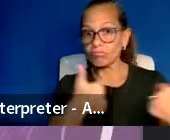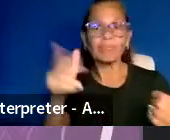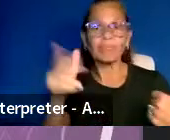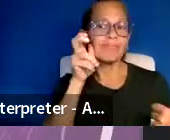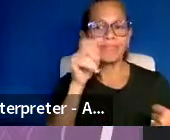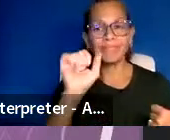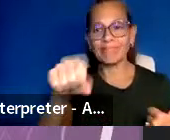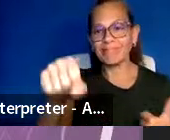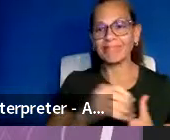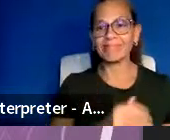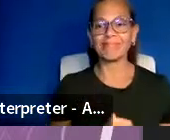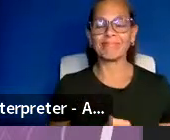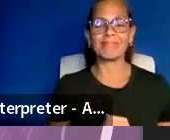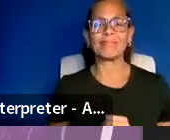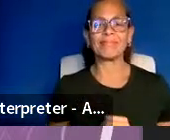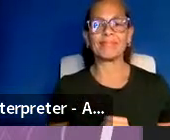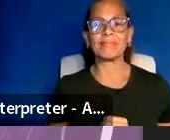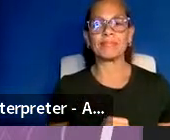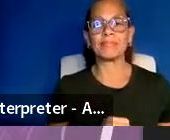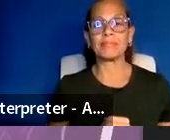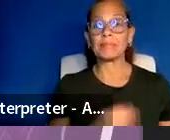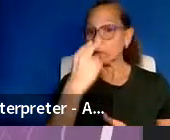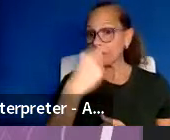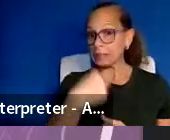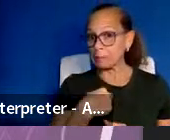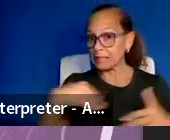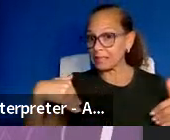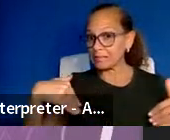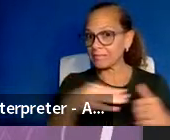you, yes. Do you see me yet?